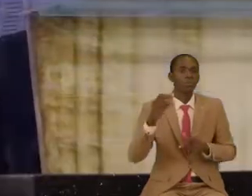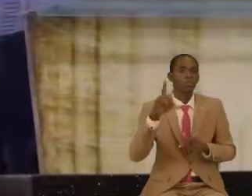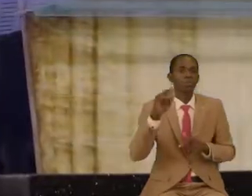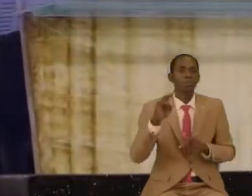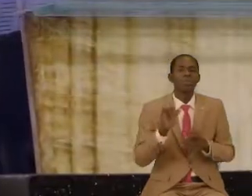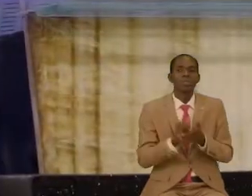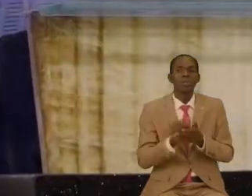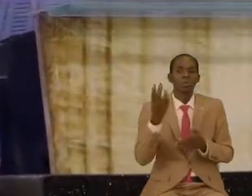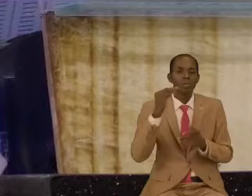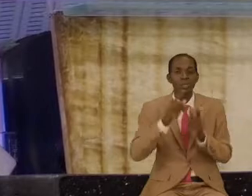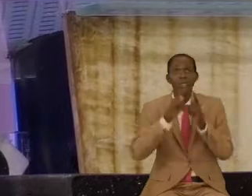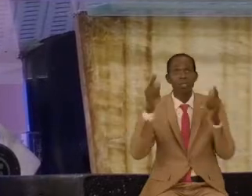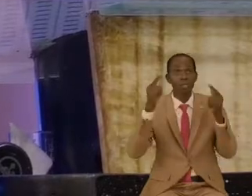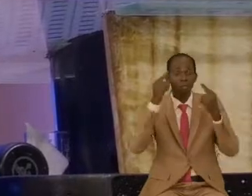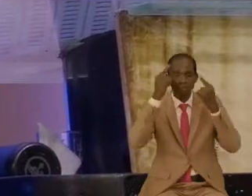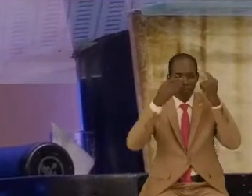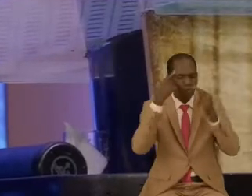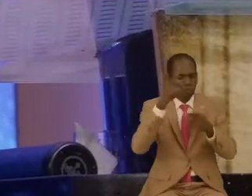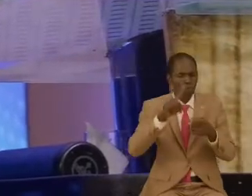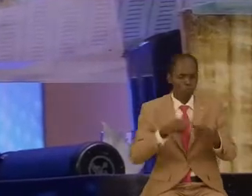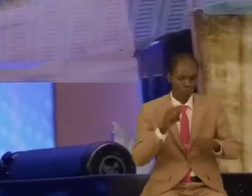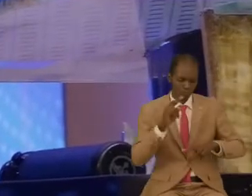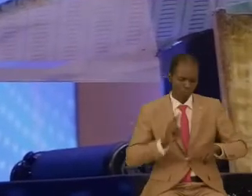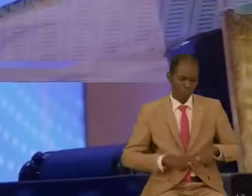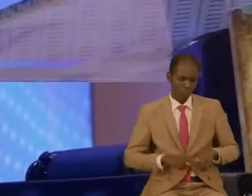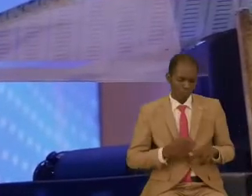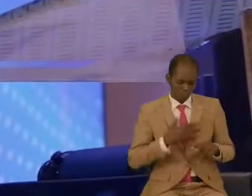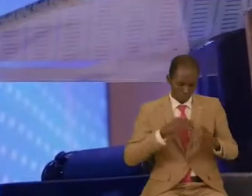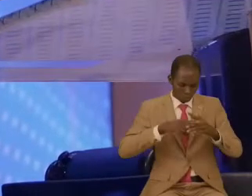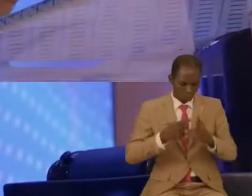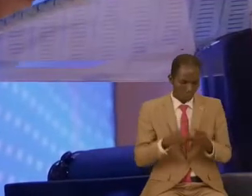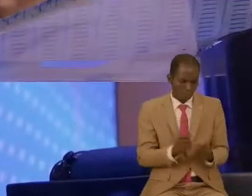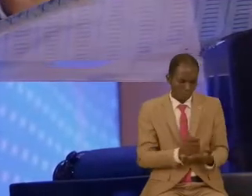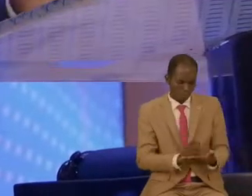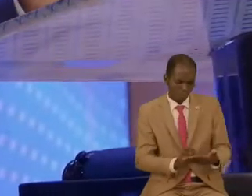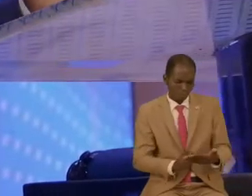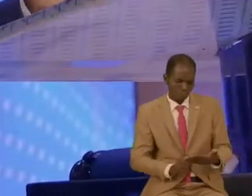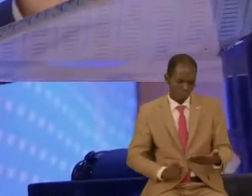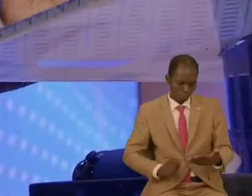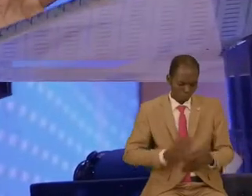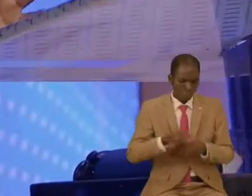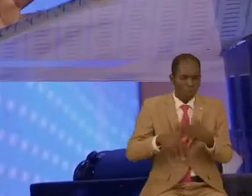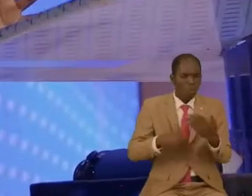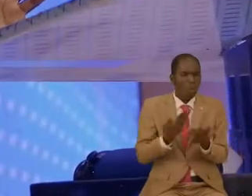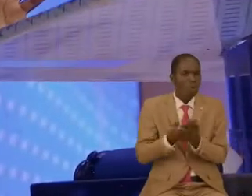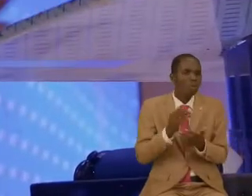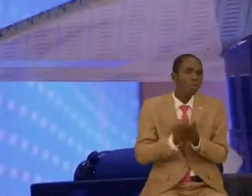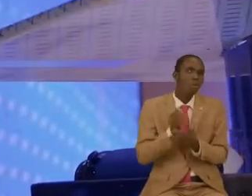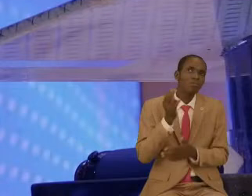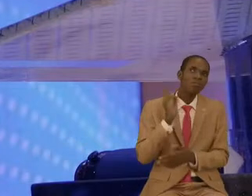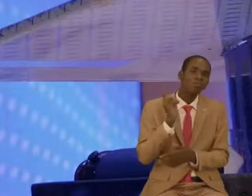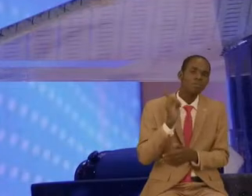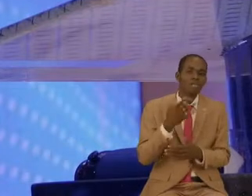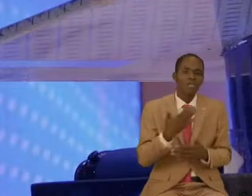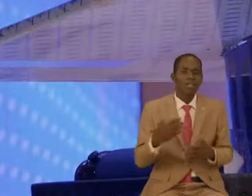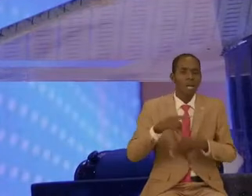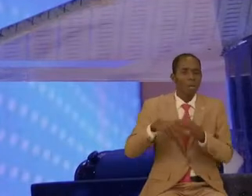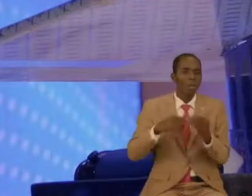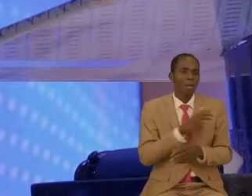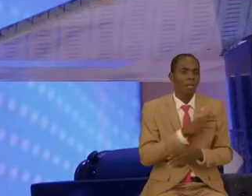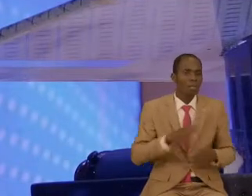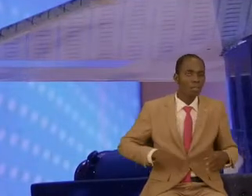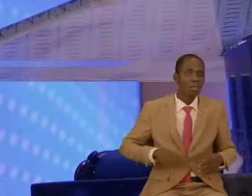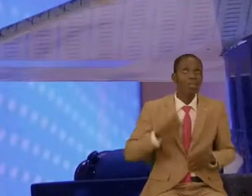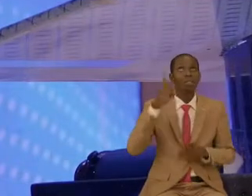great concern for you, to sit down and then to write all those historical things about Christ, his